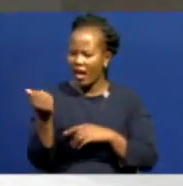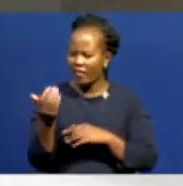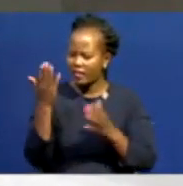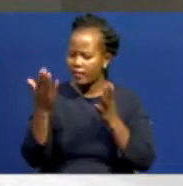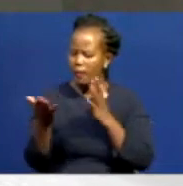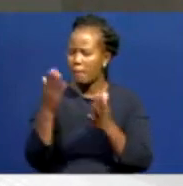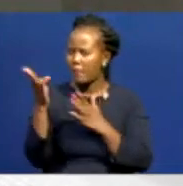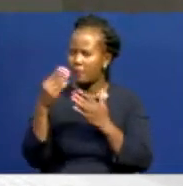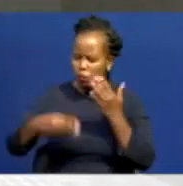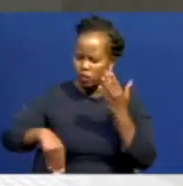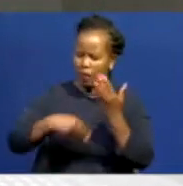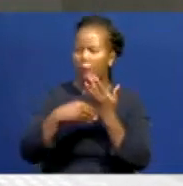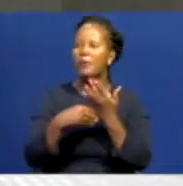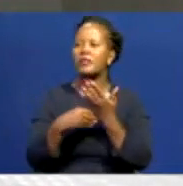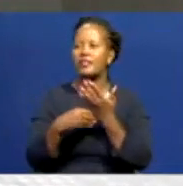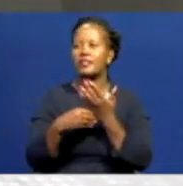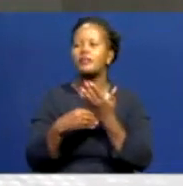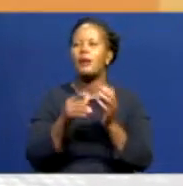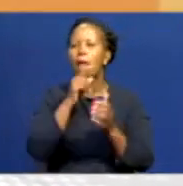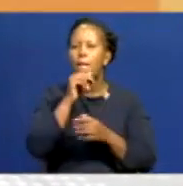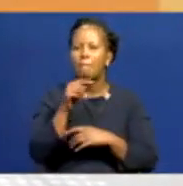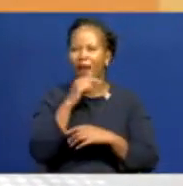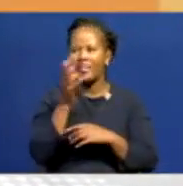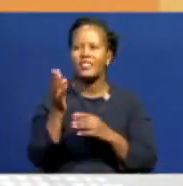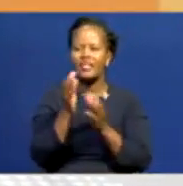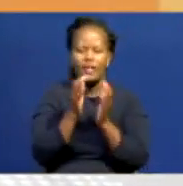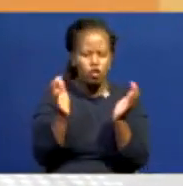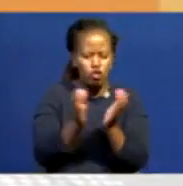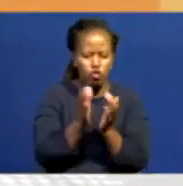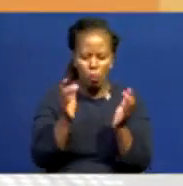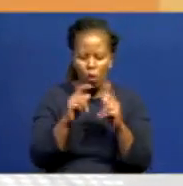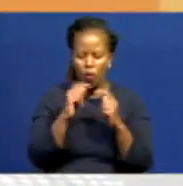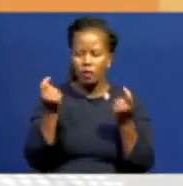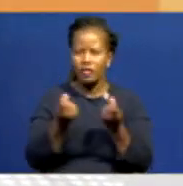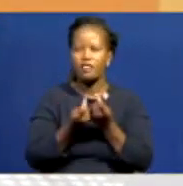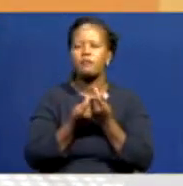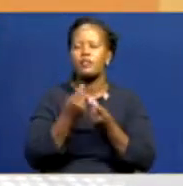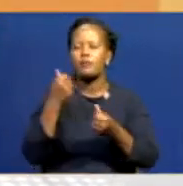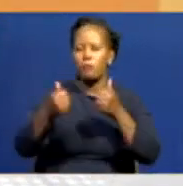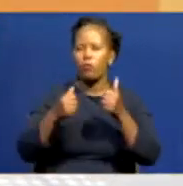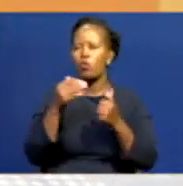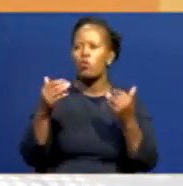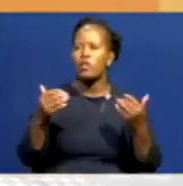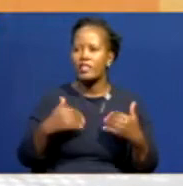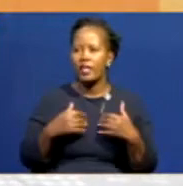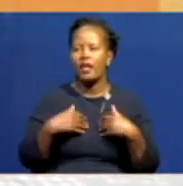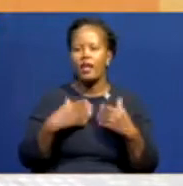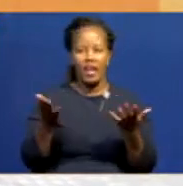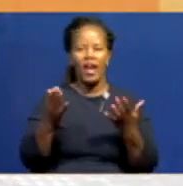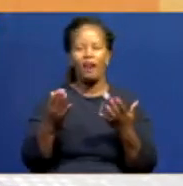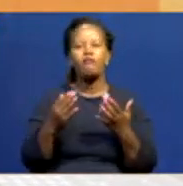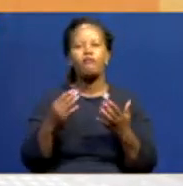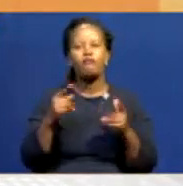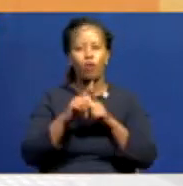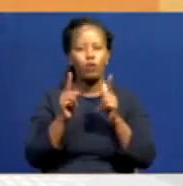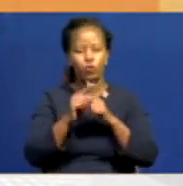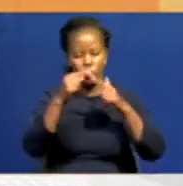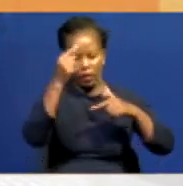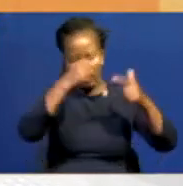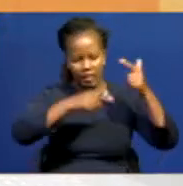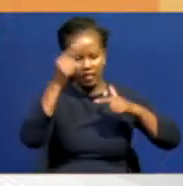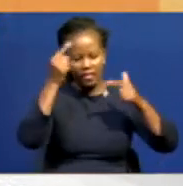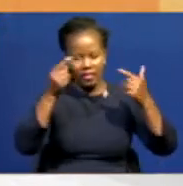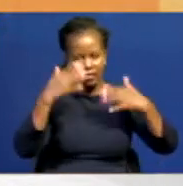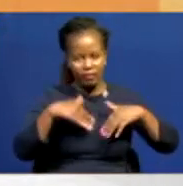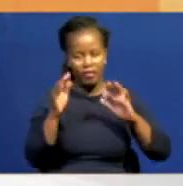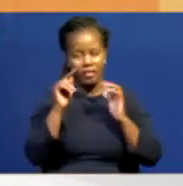pick Greg's mind here, the small teams, you know, that have really made their case, right, in this